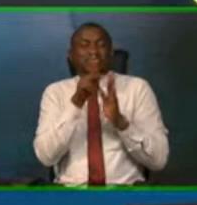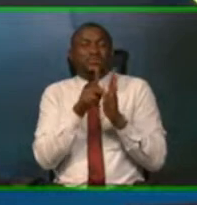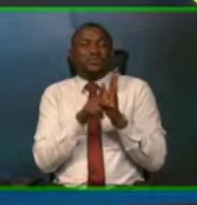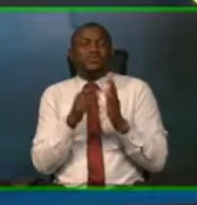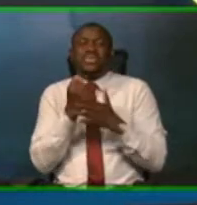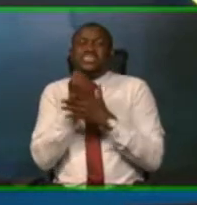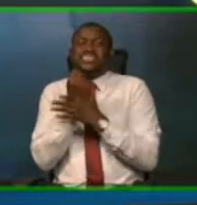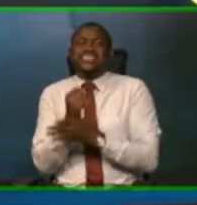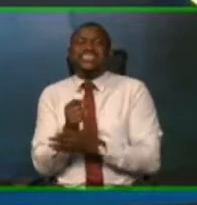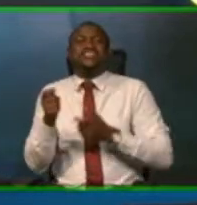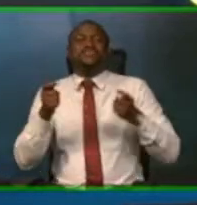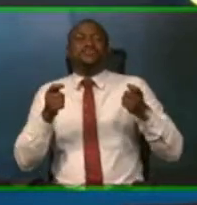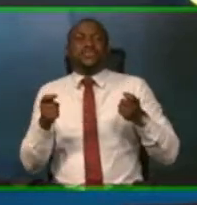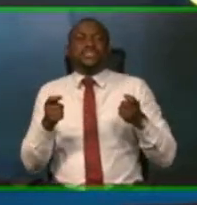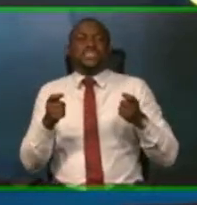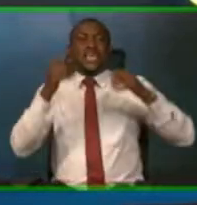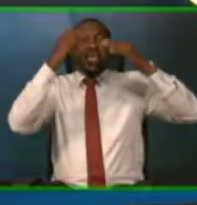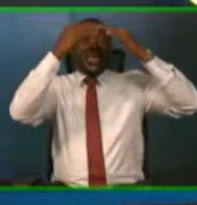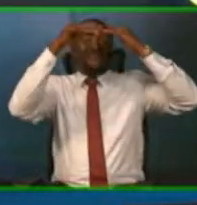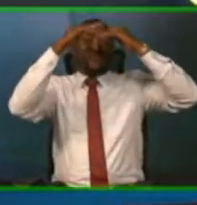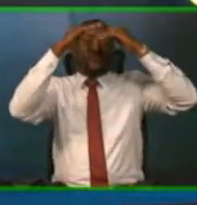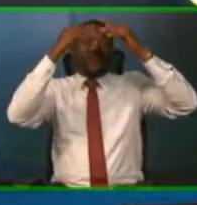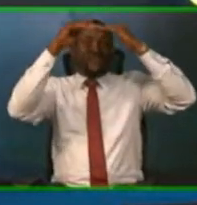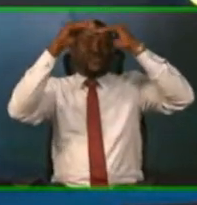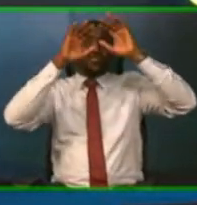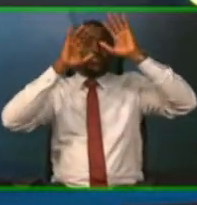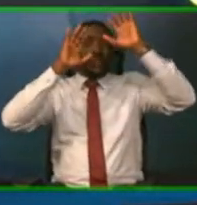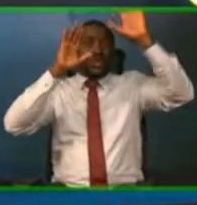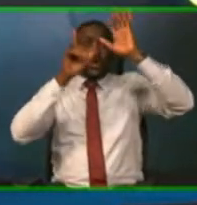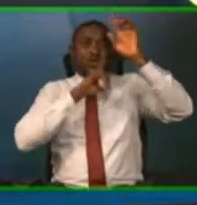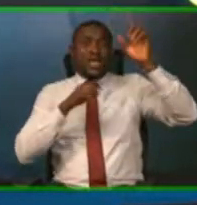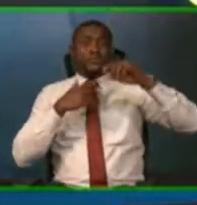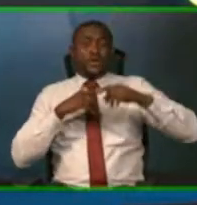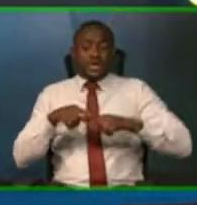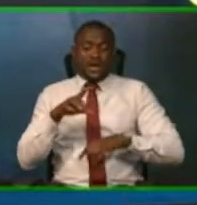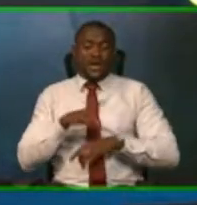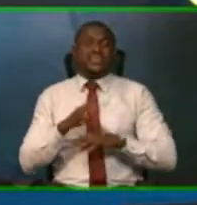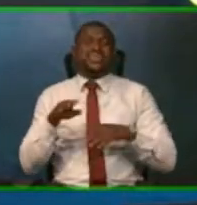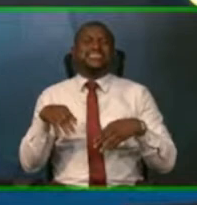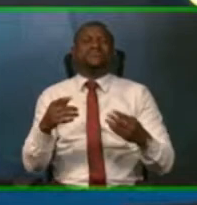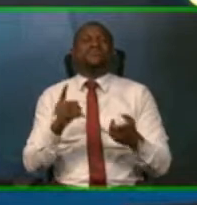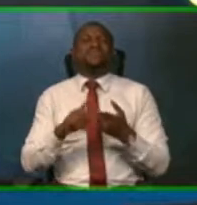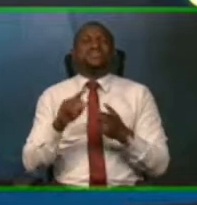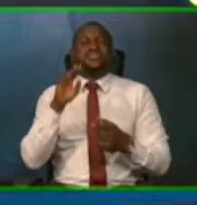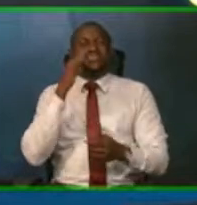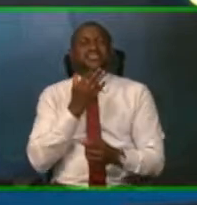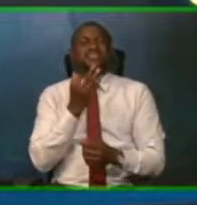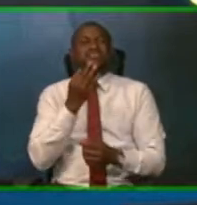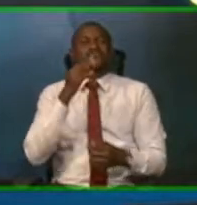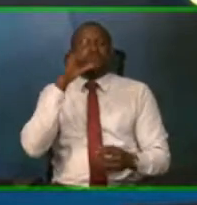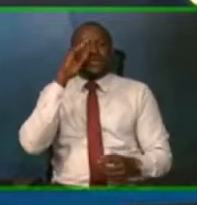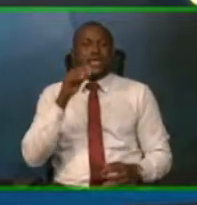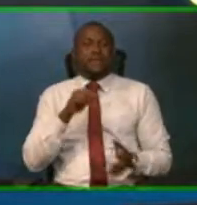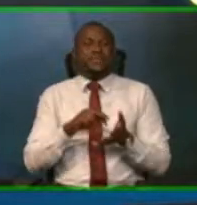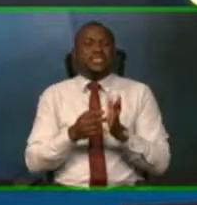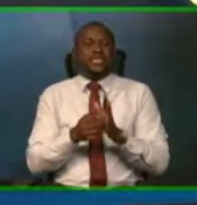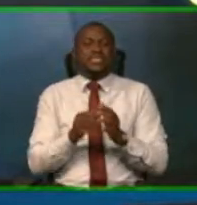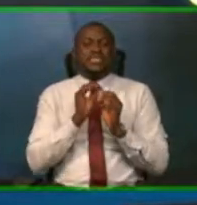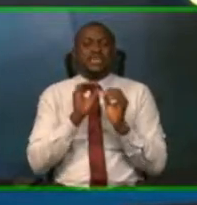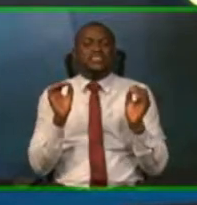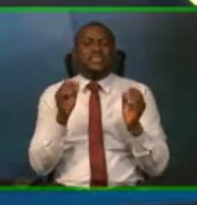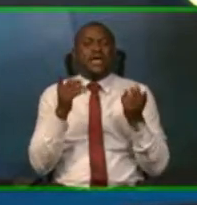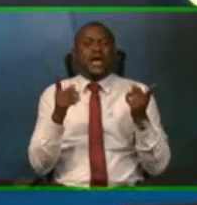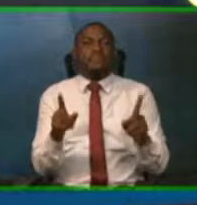Bible says the heaven of heavens is the Lord's, but the earth has he given unto the sons of men. That means nothing happens on earth without